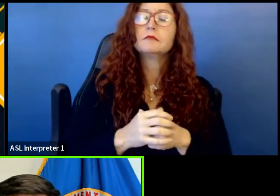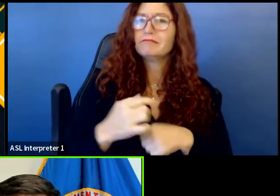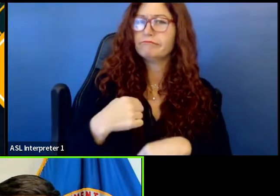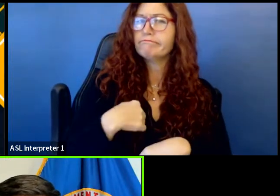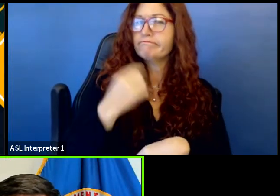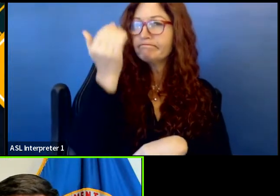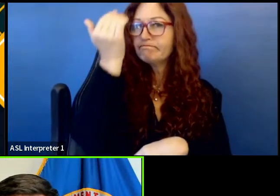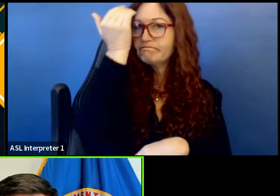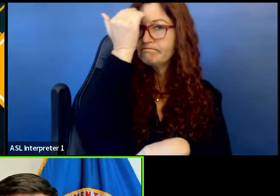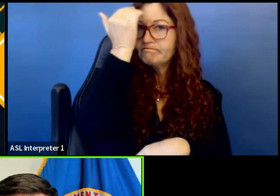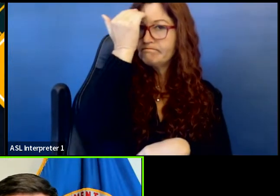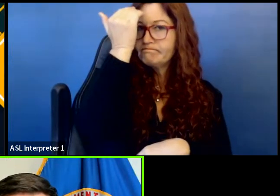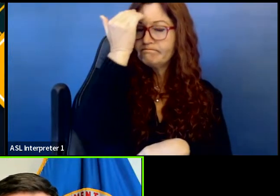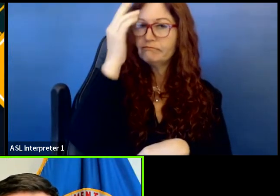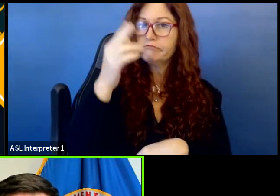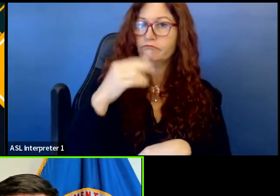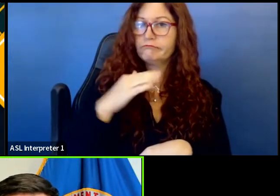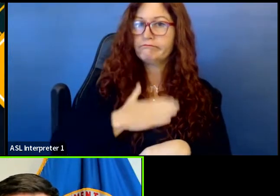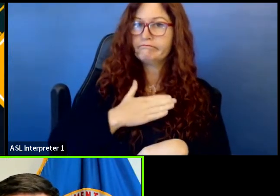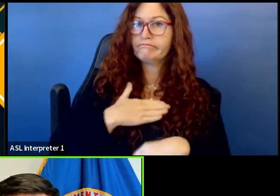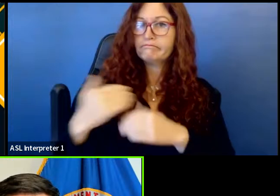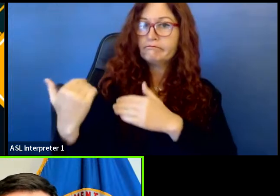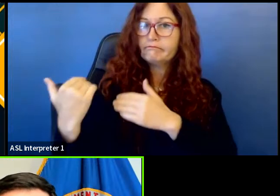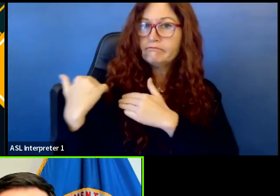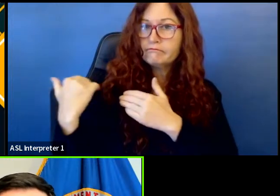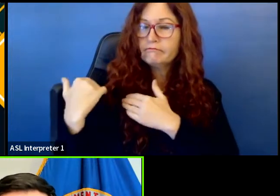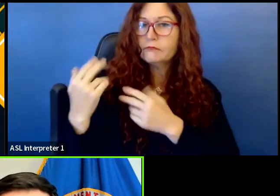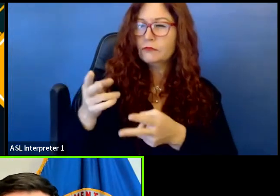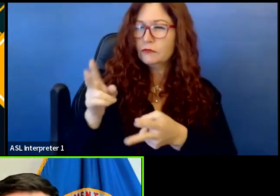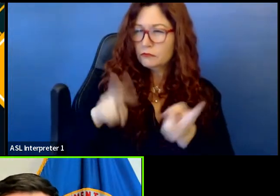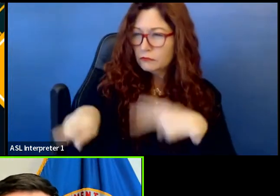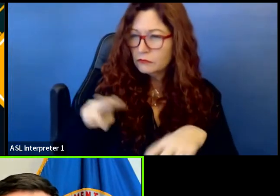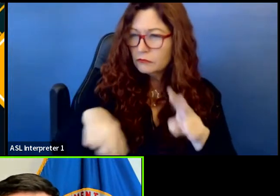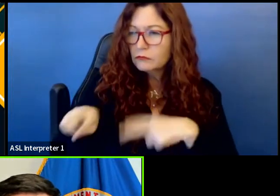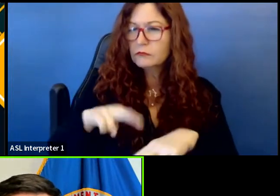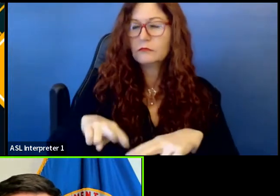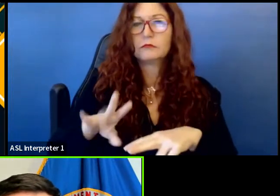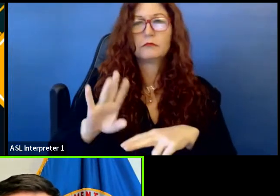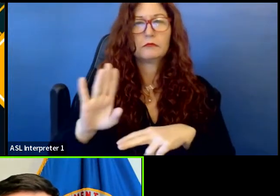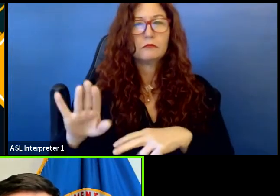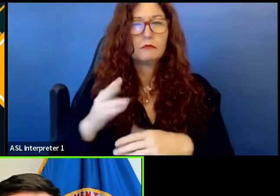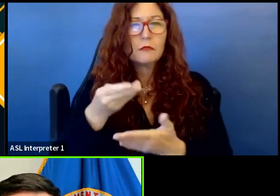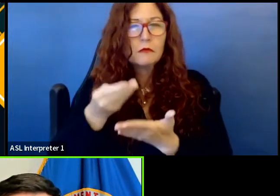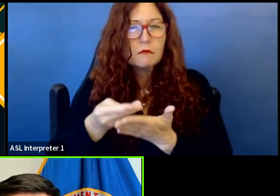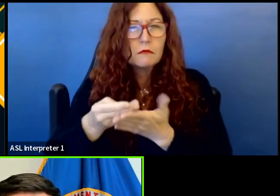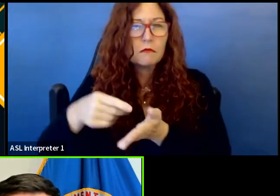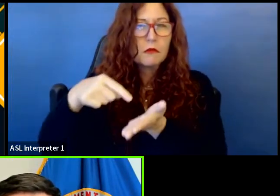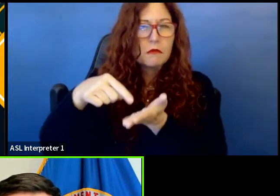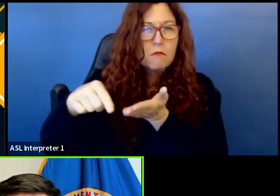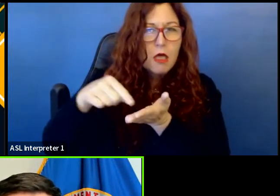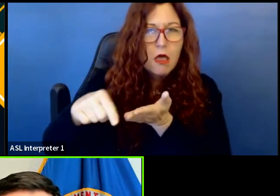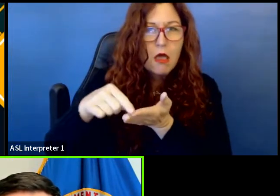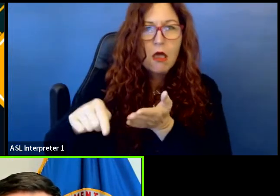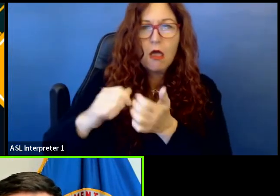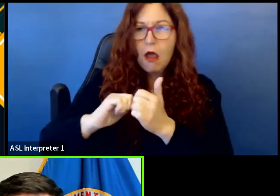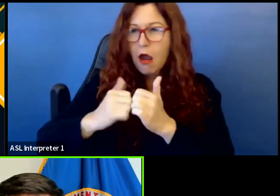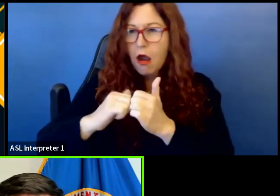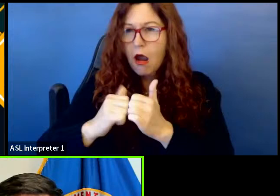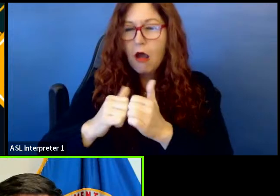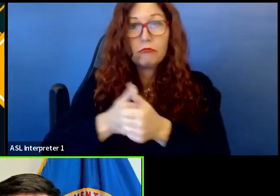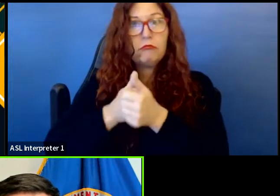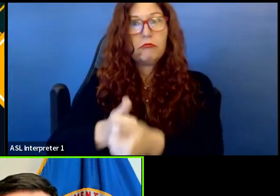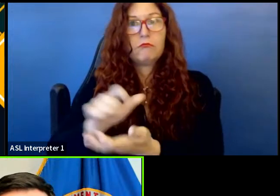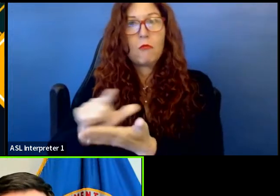complex federal regulations that the construction industry must navigate when it comes to ensuring proper wages and workplace